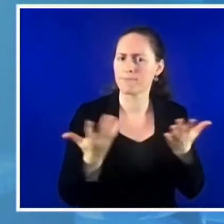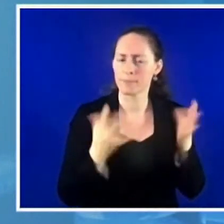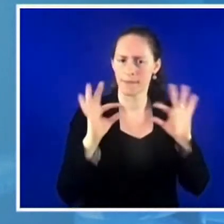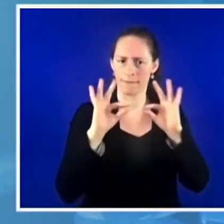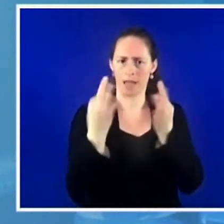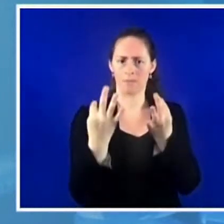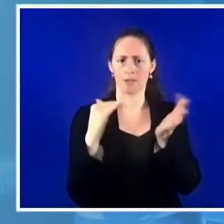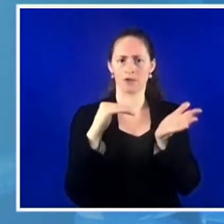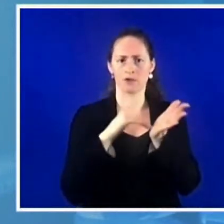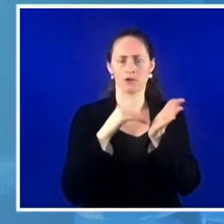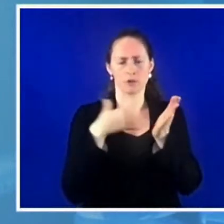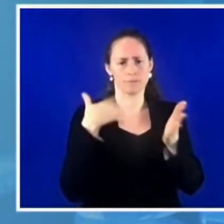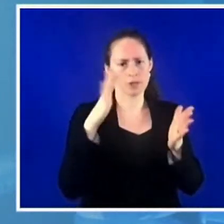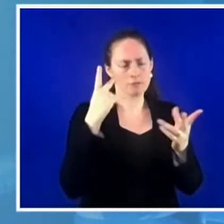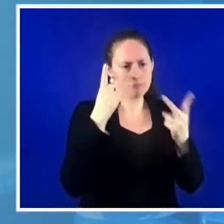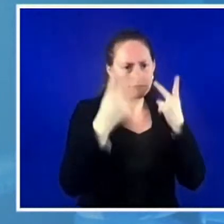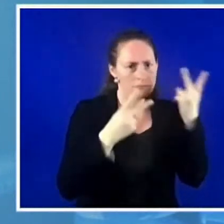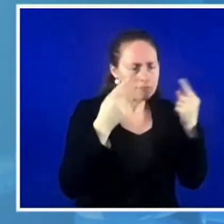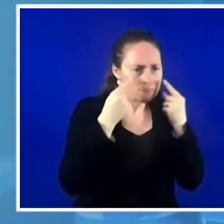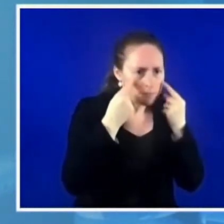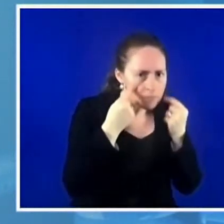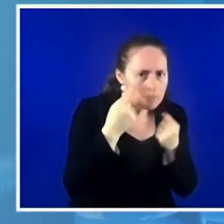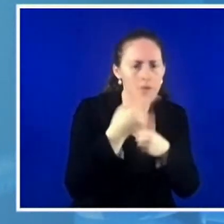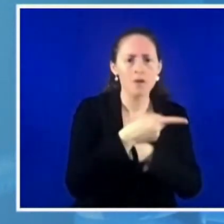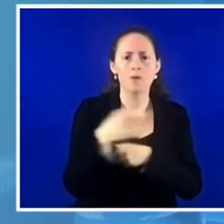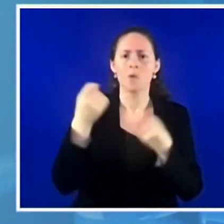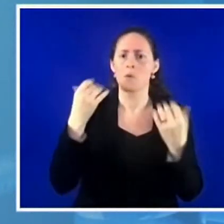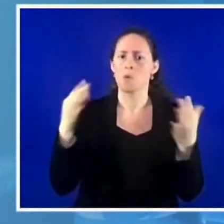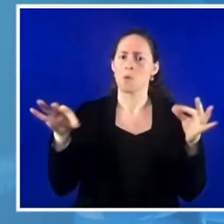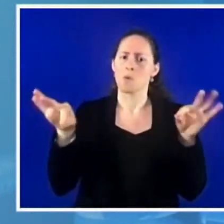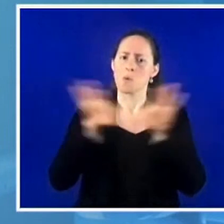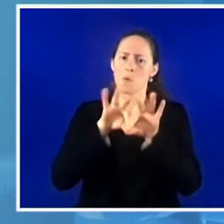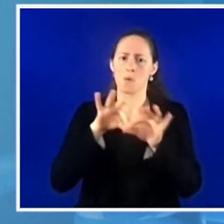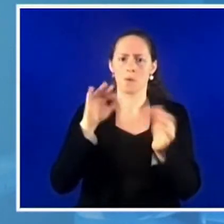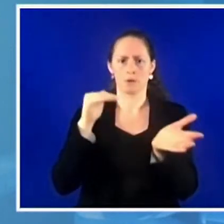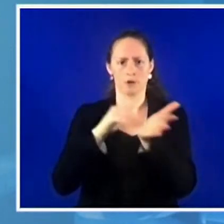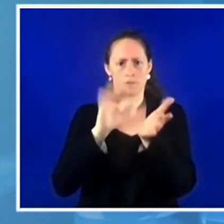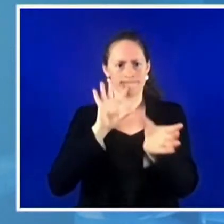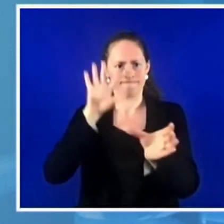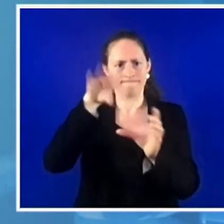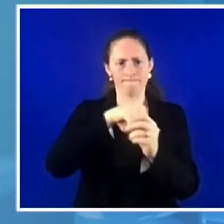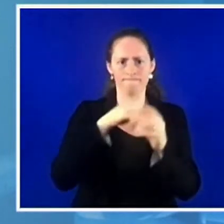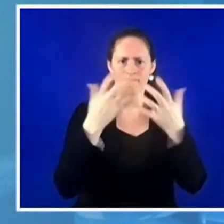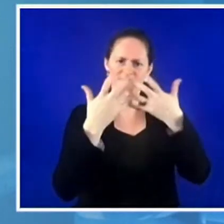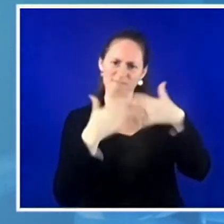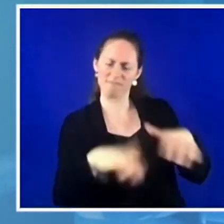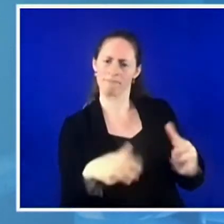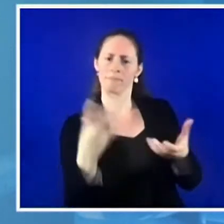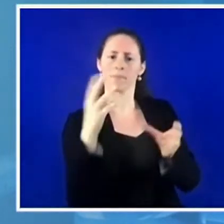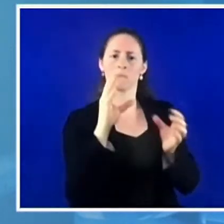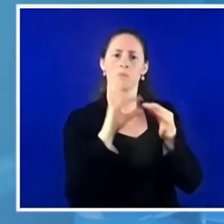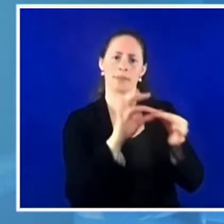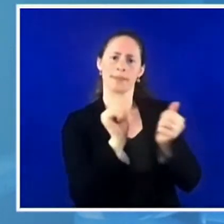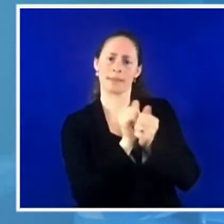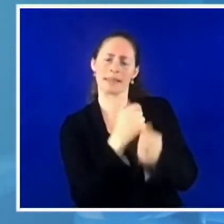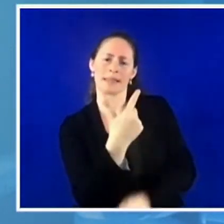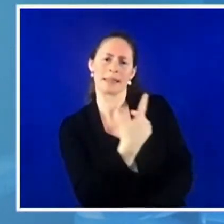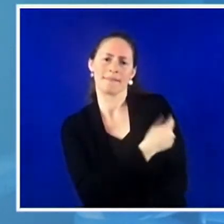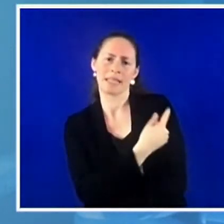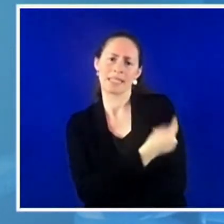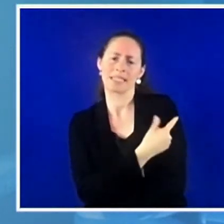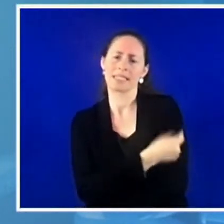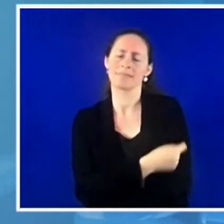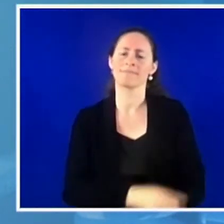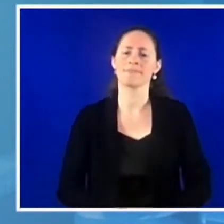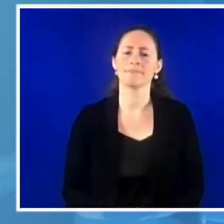comes to getting more and more people vaccinated, particularly those who still have questions about the vaccine and are